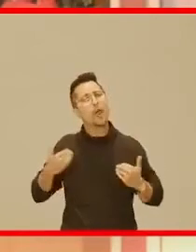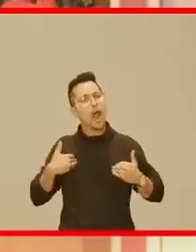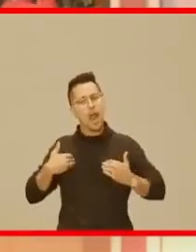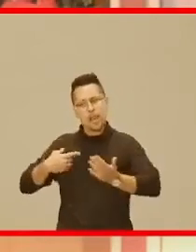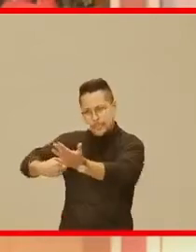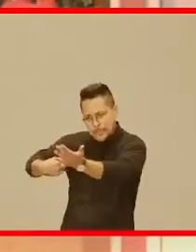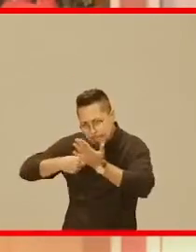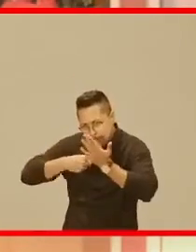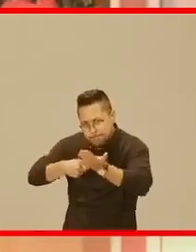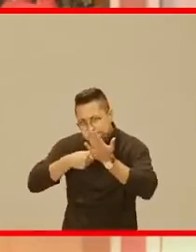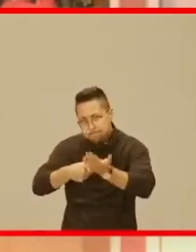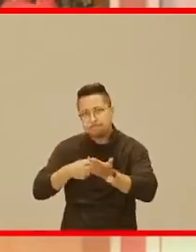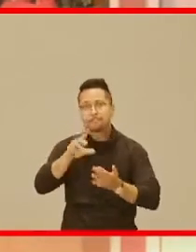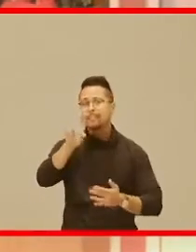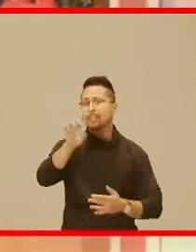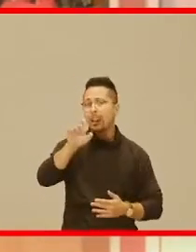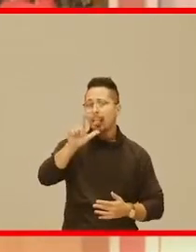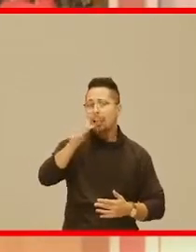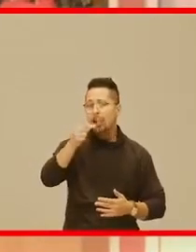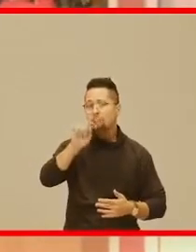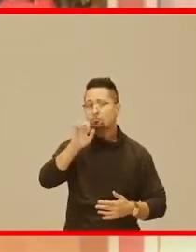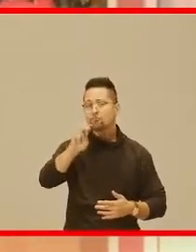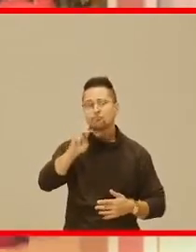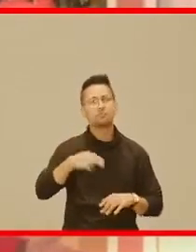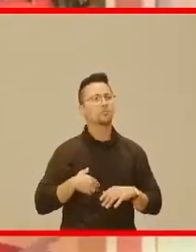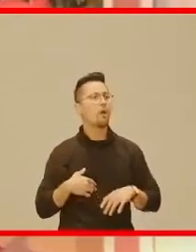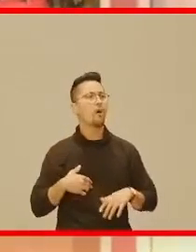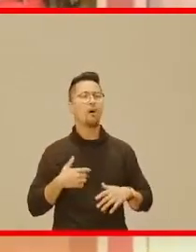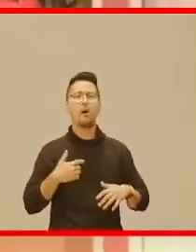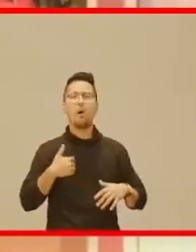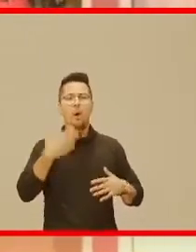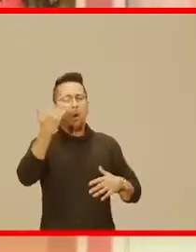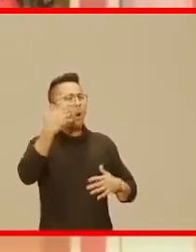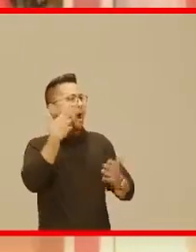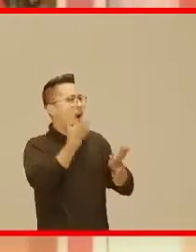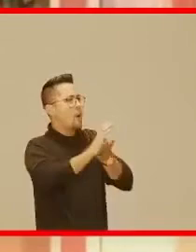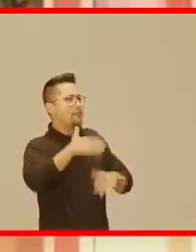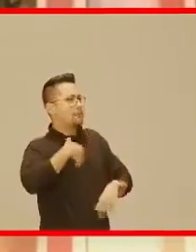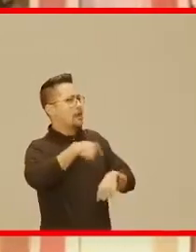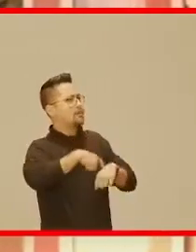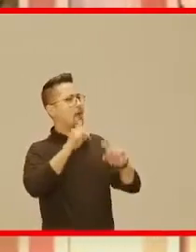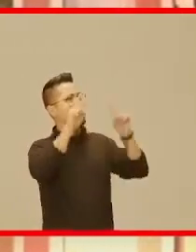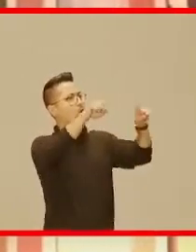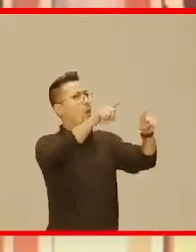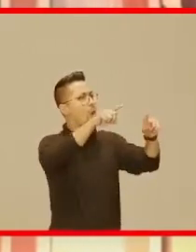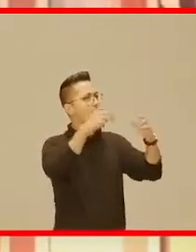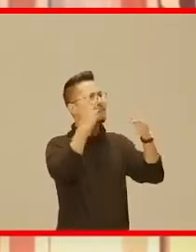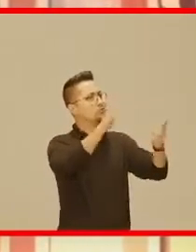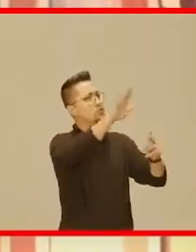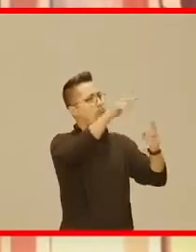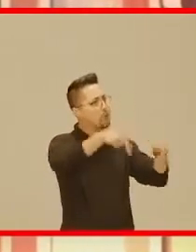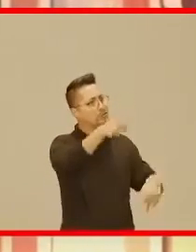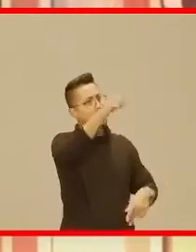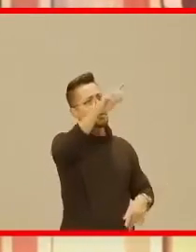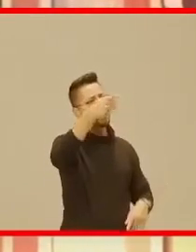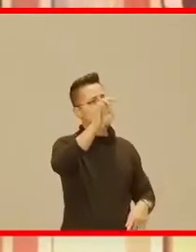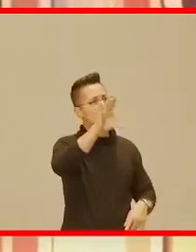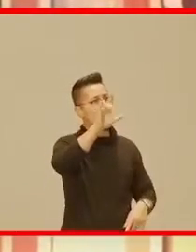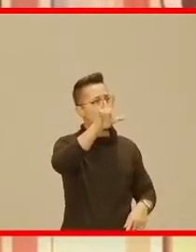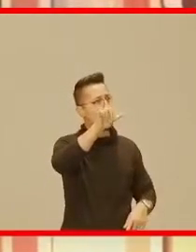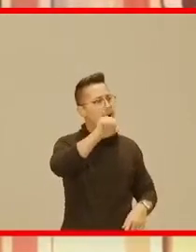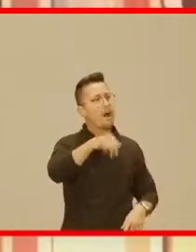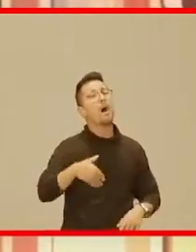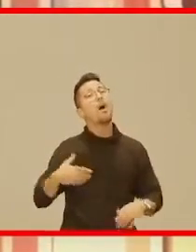So while, it might waste my time for me to come and see your person in Pensacola, when I live in Tallahassee, there are other people in the Leon